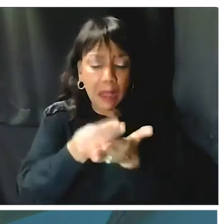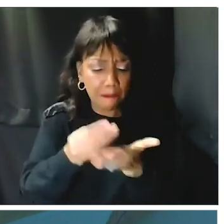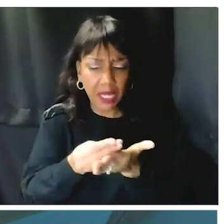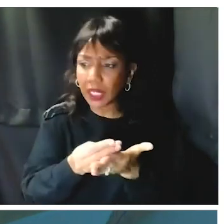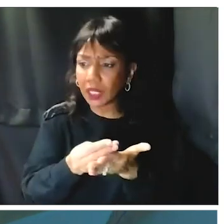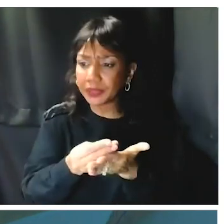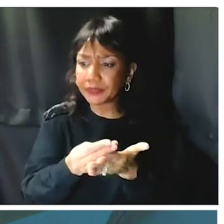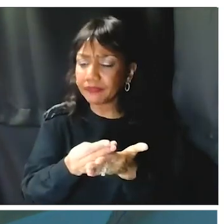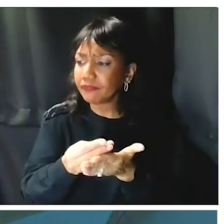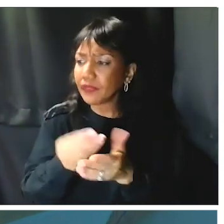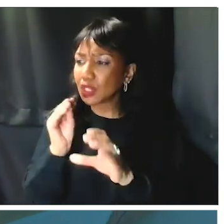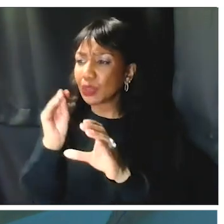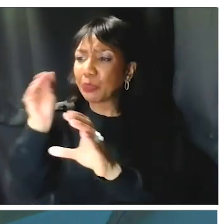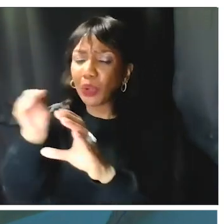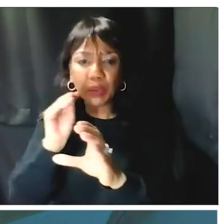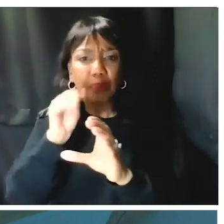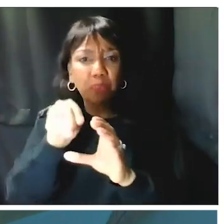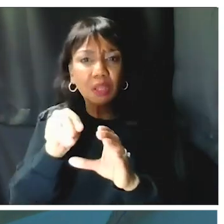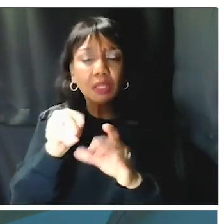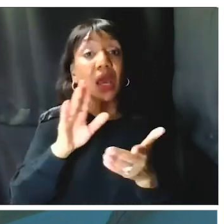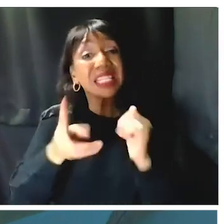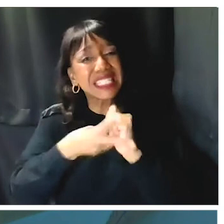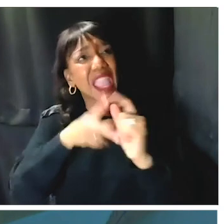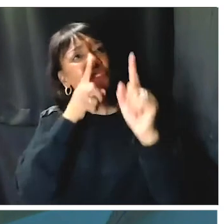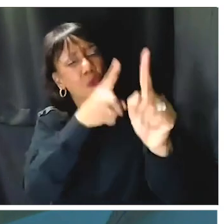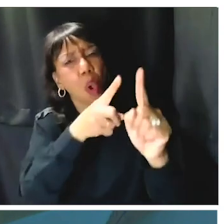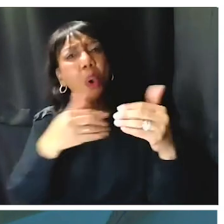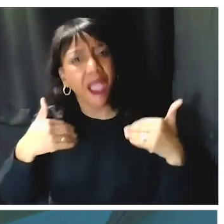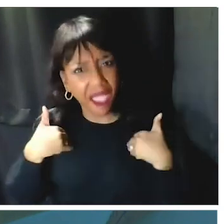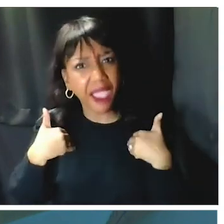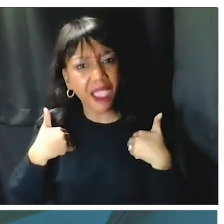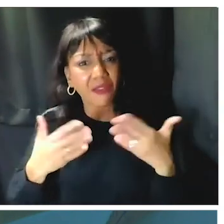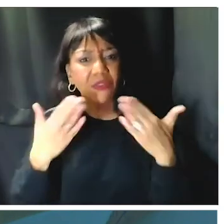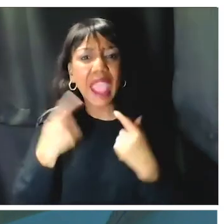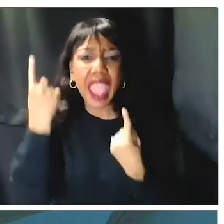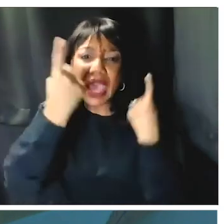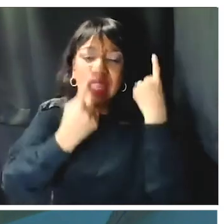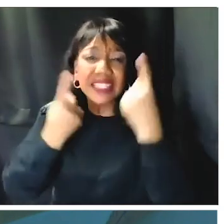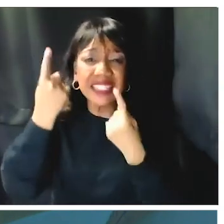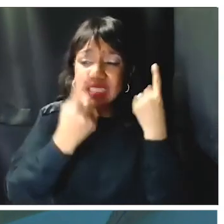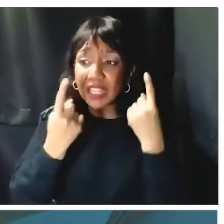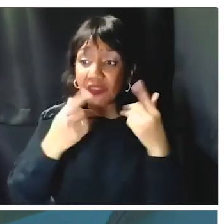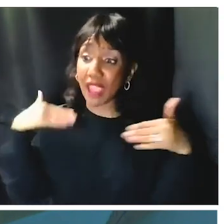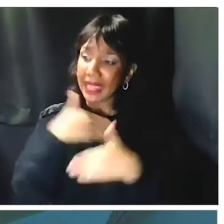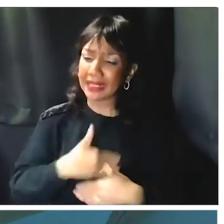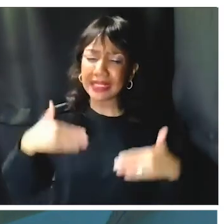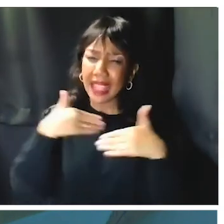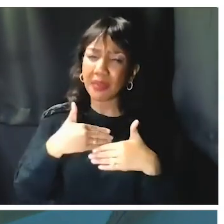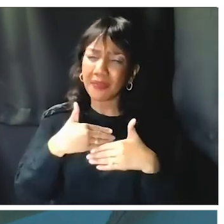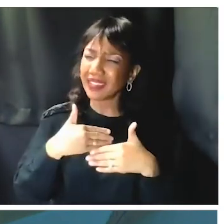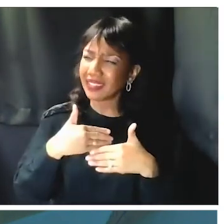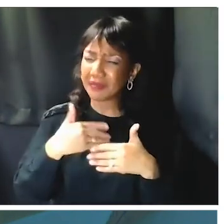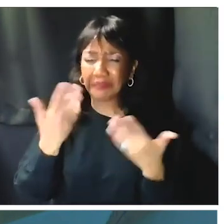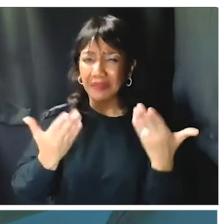your money to go, set savings goals, and you should also consider how much money you can spend